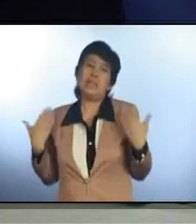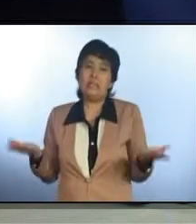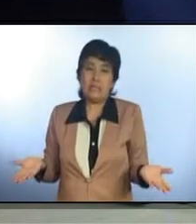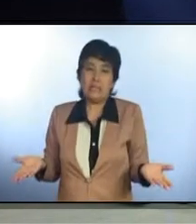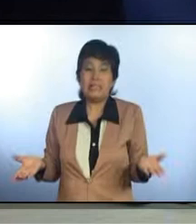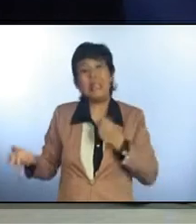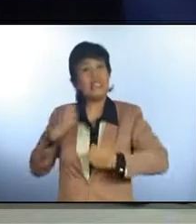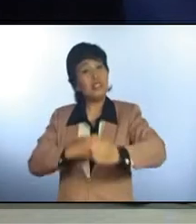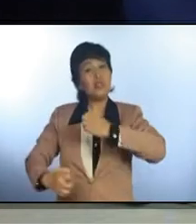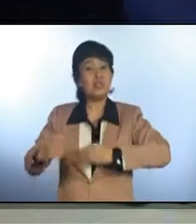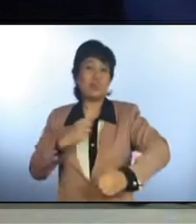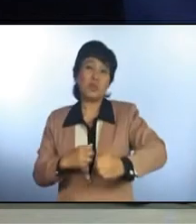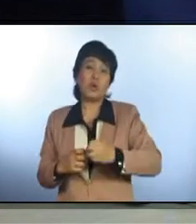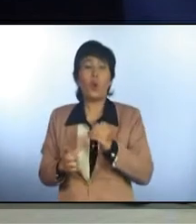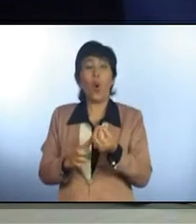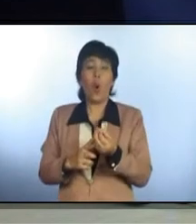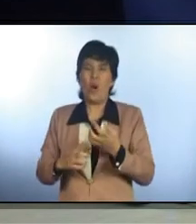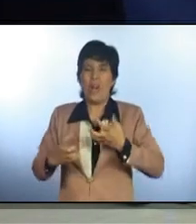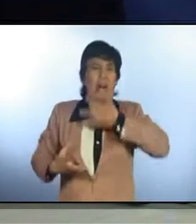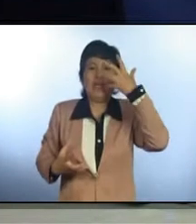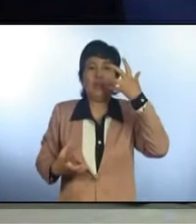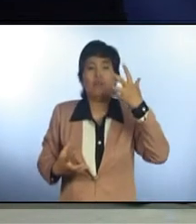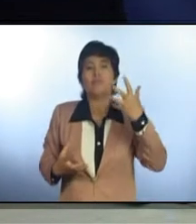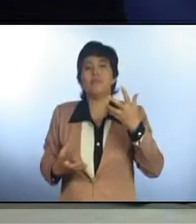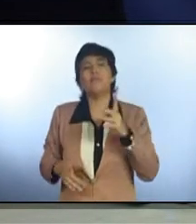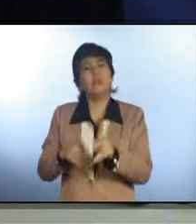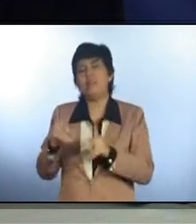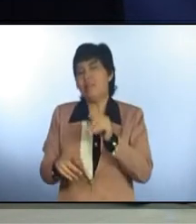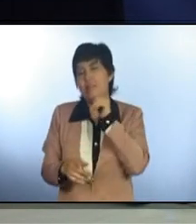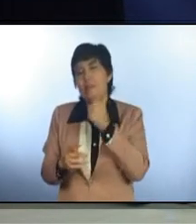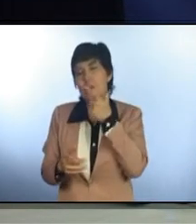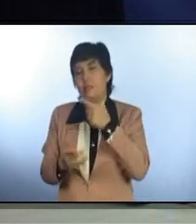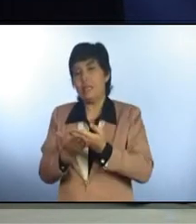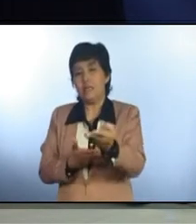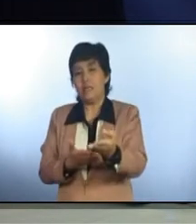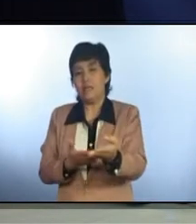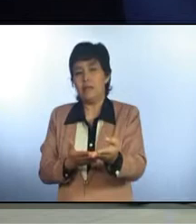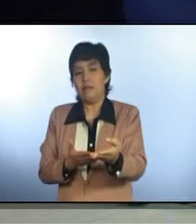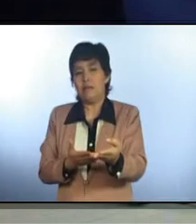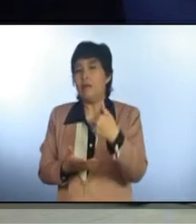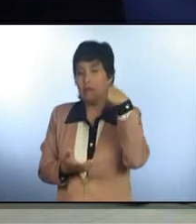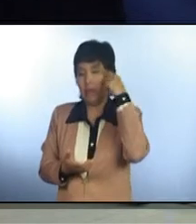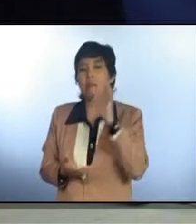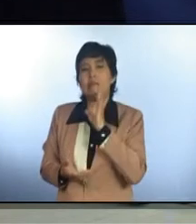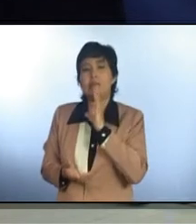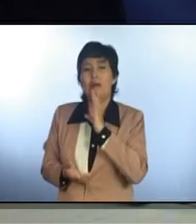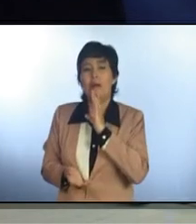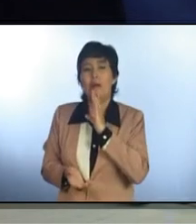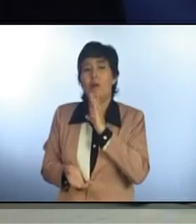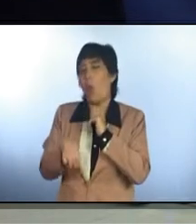happiness and joy or anger, people would not buy your product and people would think that your talk